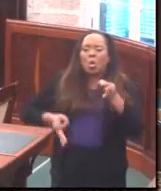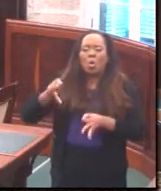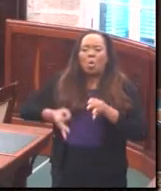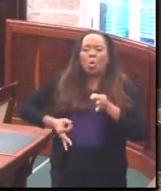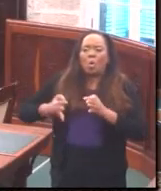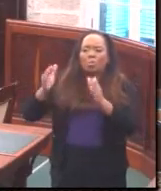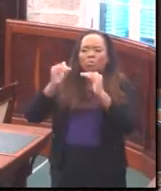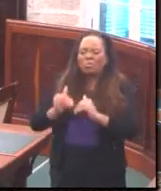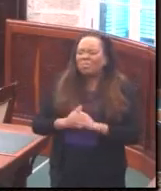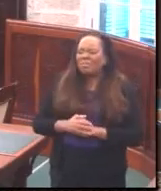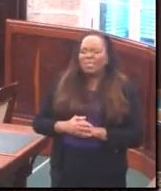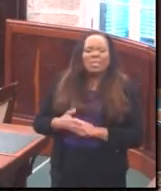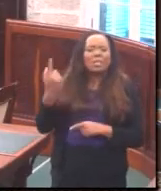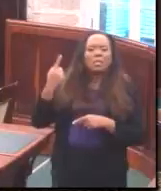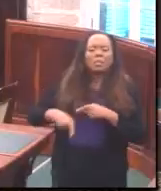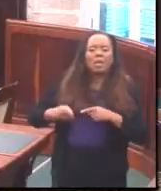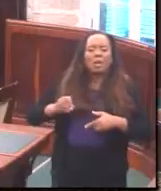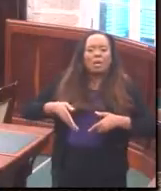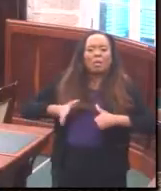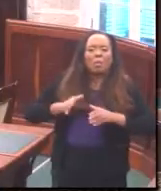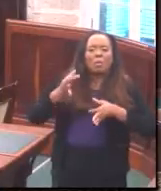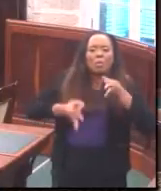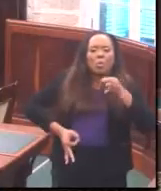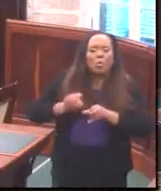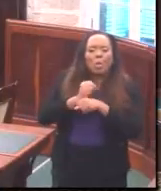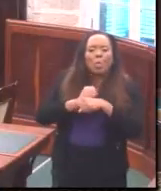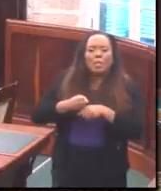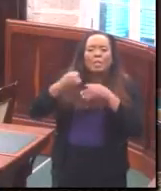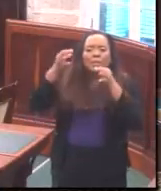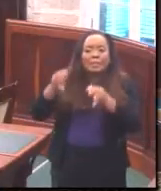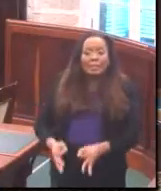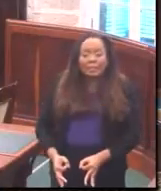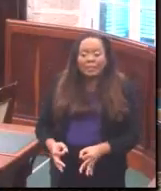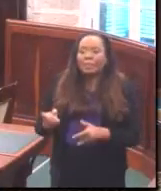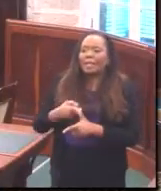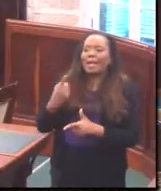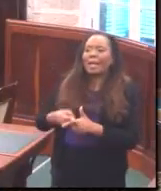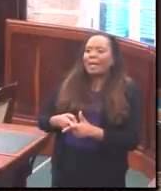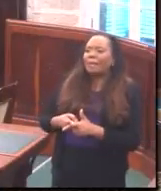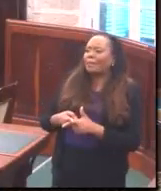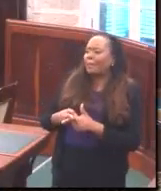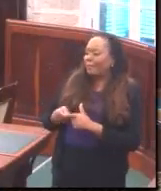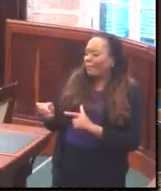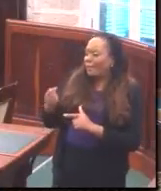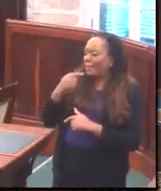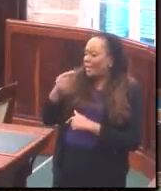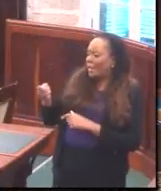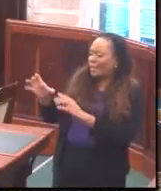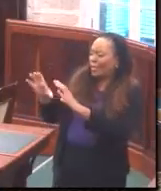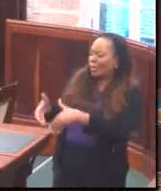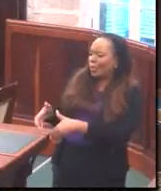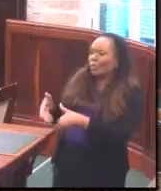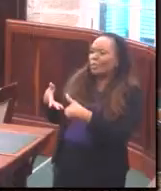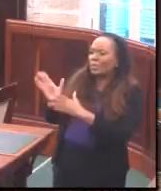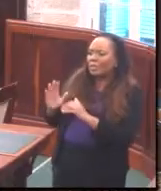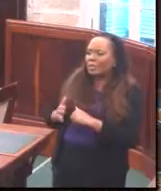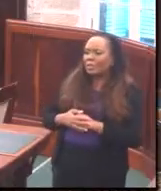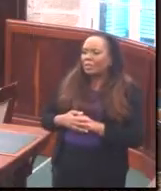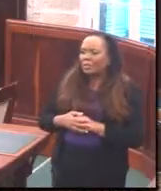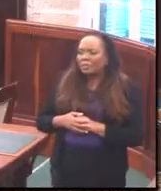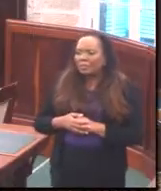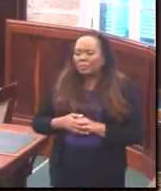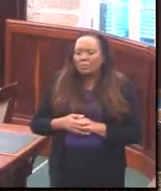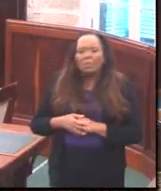done to a court can be done to any body which is inferior to a court. That's the point, and you know the law, sir. Don't let them mislead